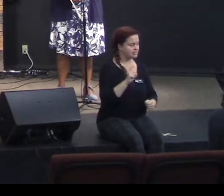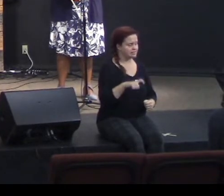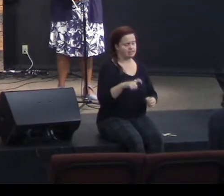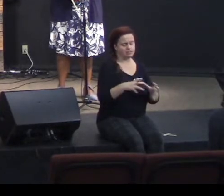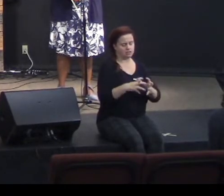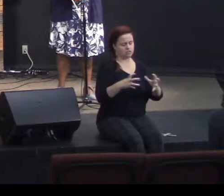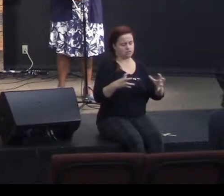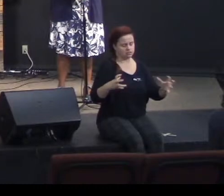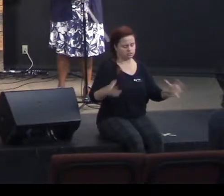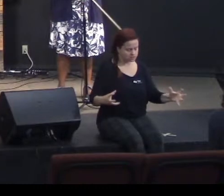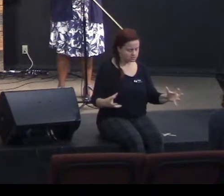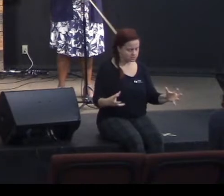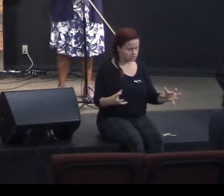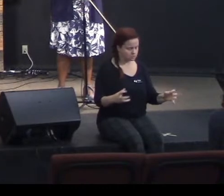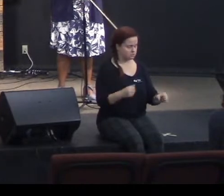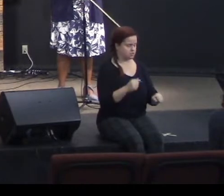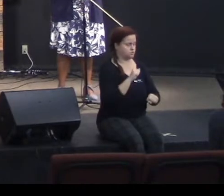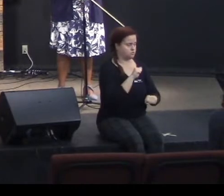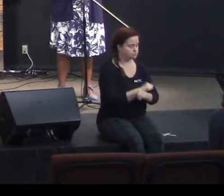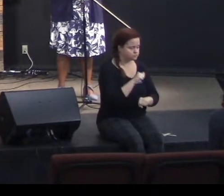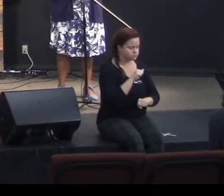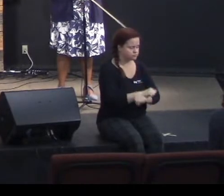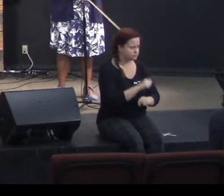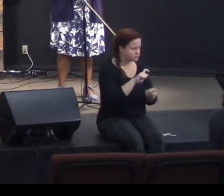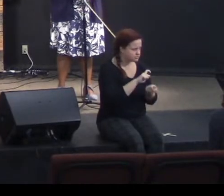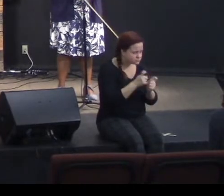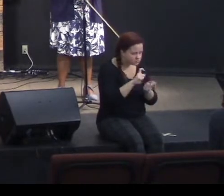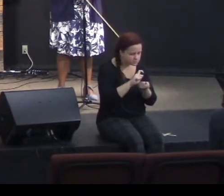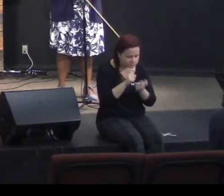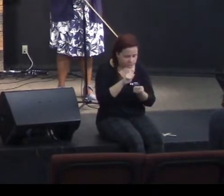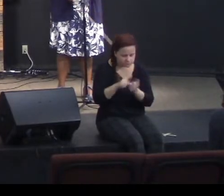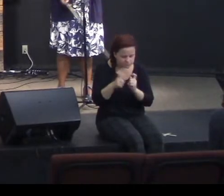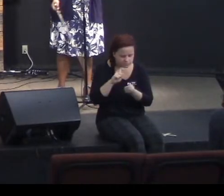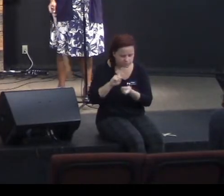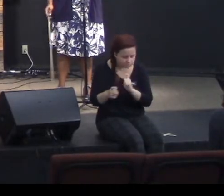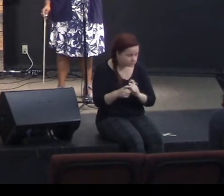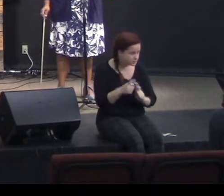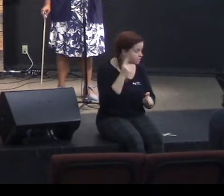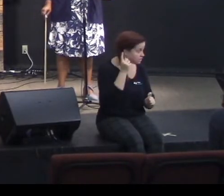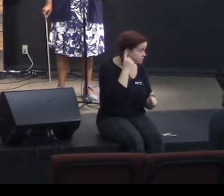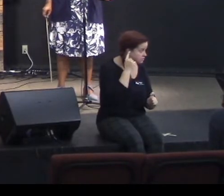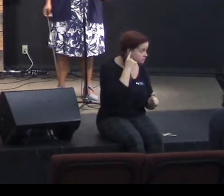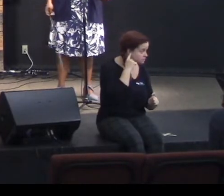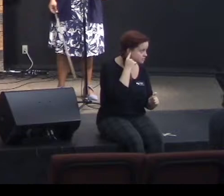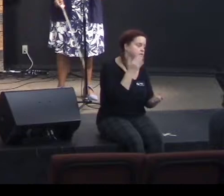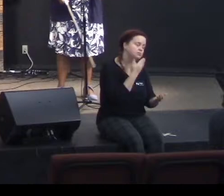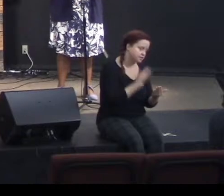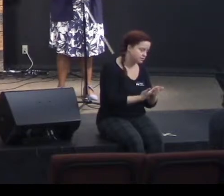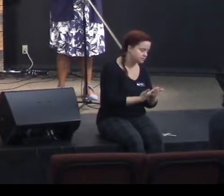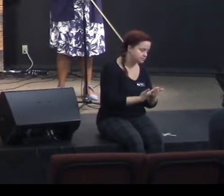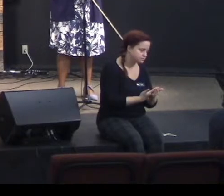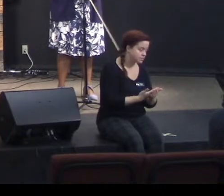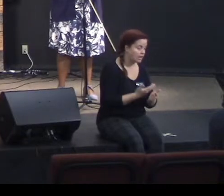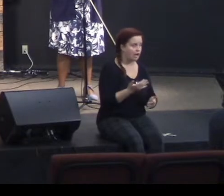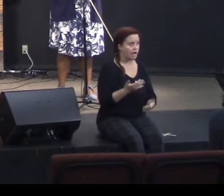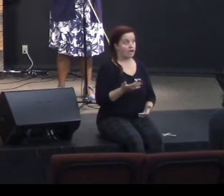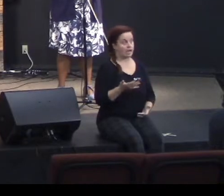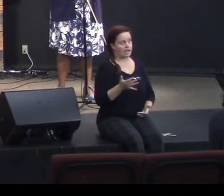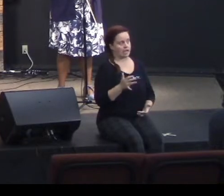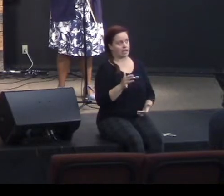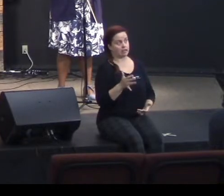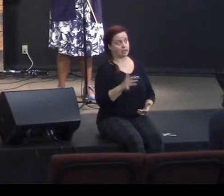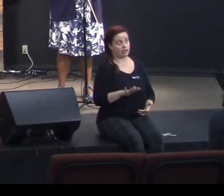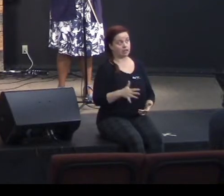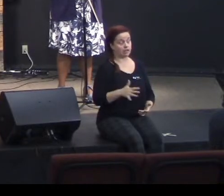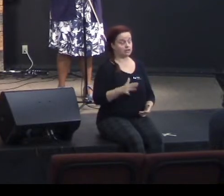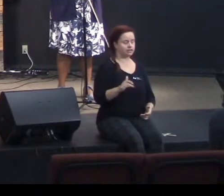much conditioning in order for the sound to be pure. You know, kind of like our lives, we